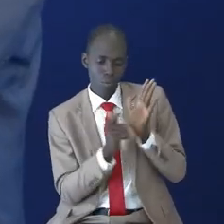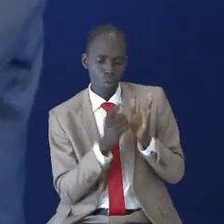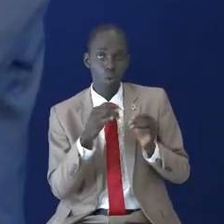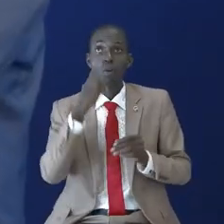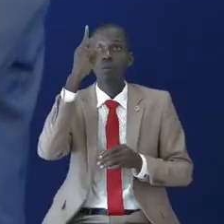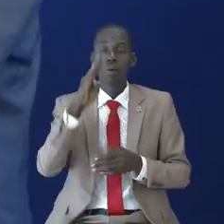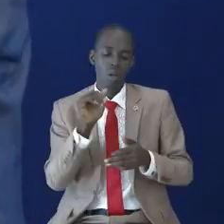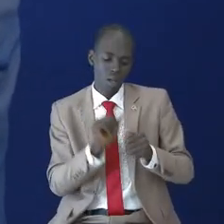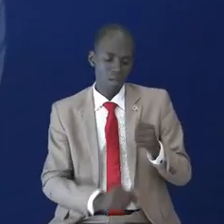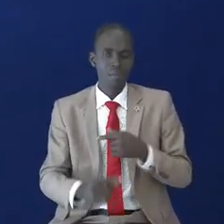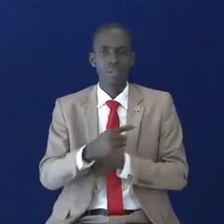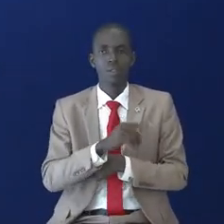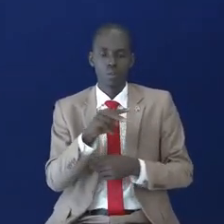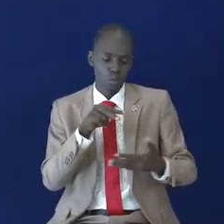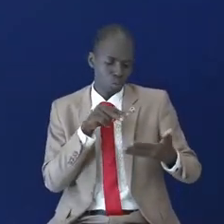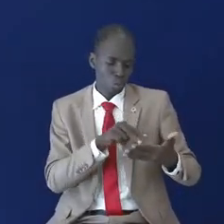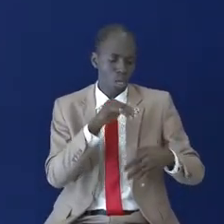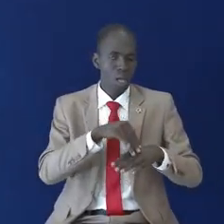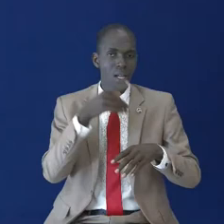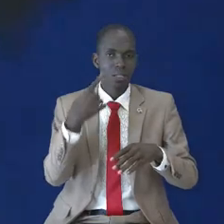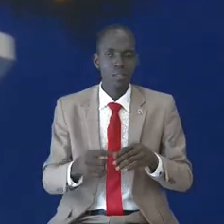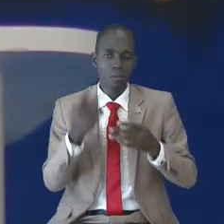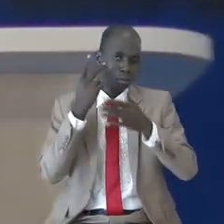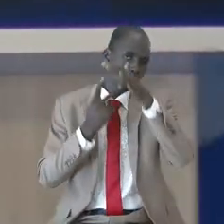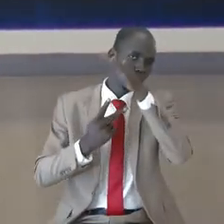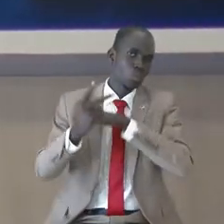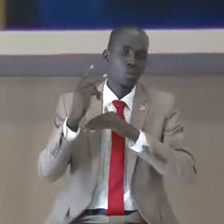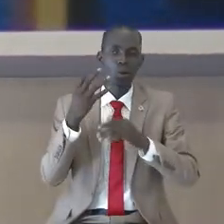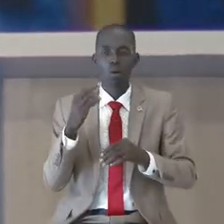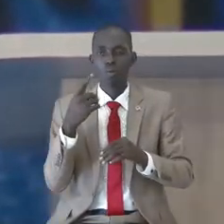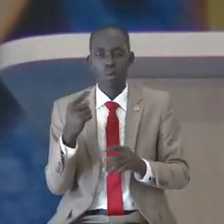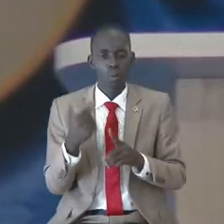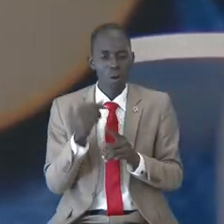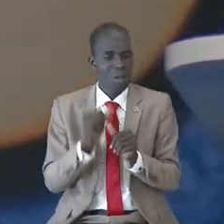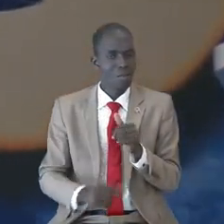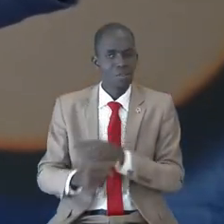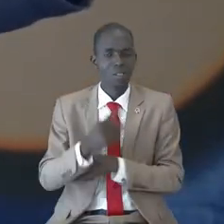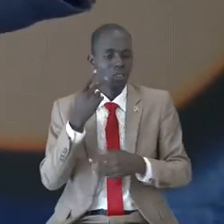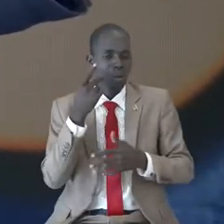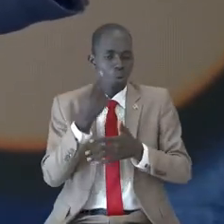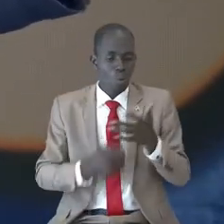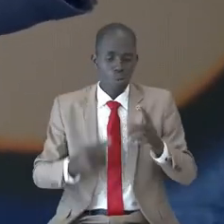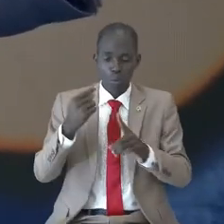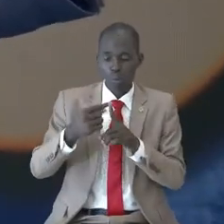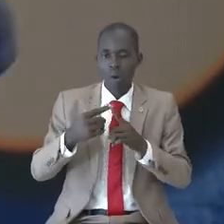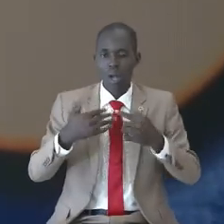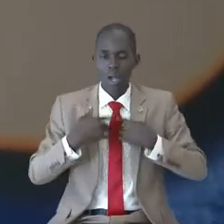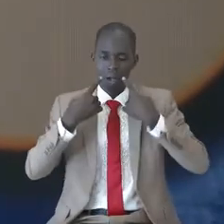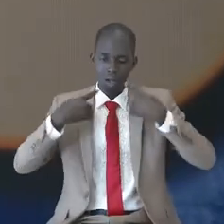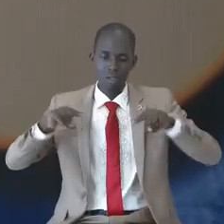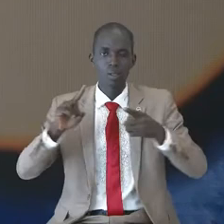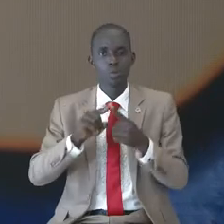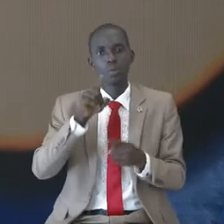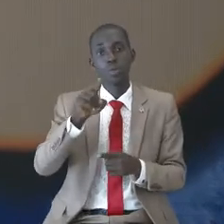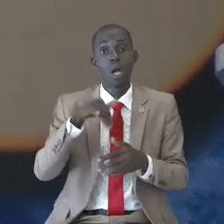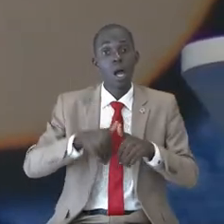the prophecy of the word every day, and you look at what the word has proclaimed unto you, how you